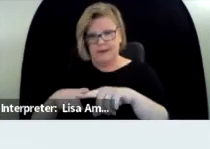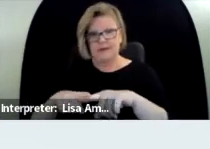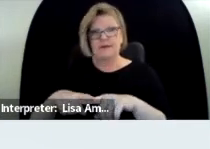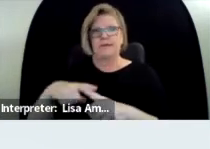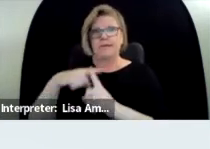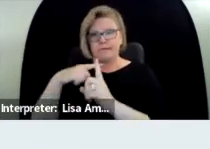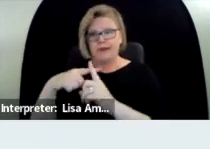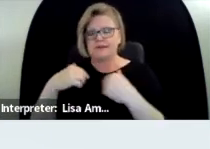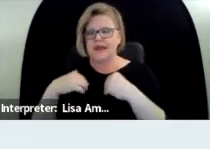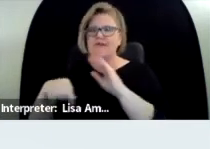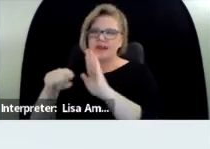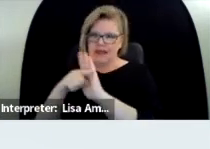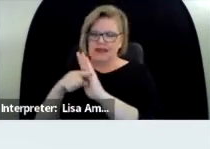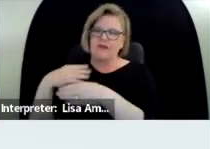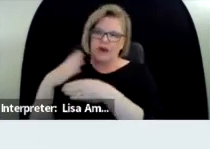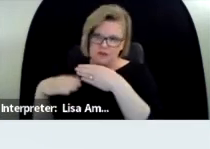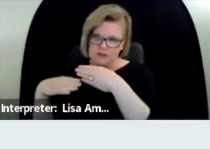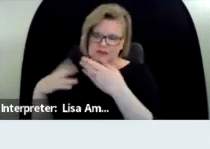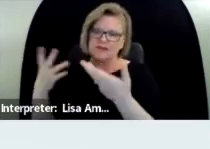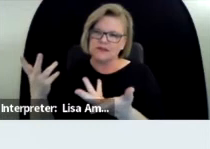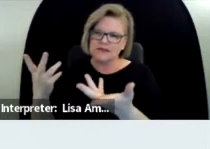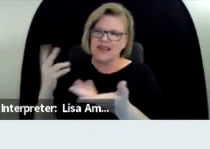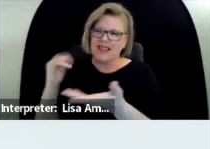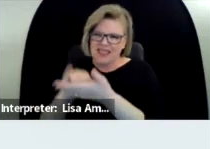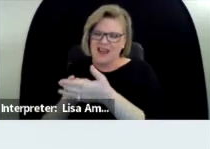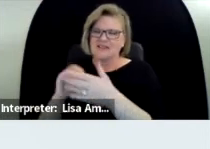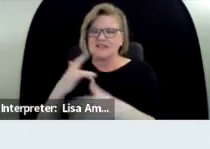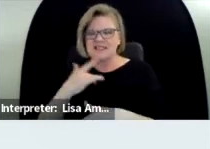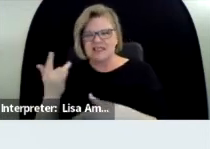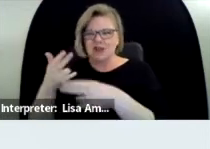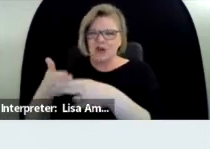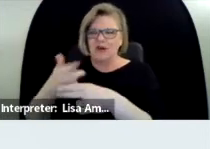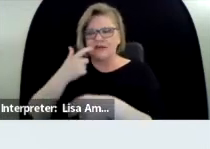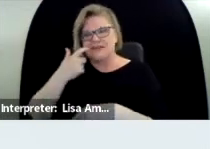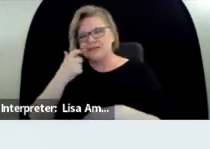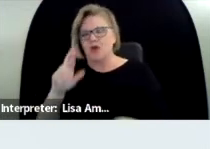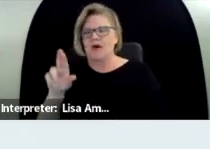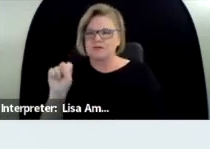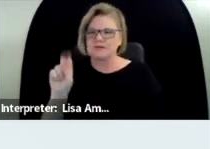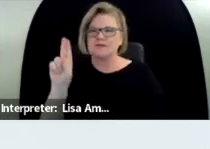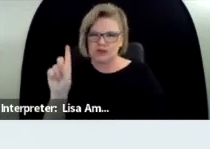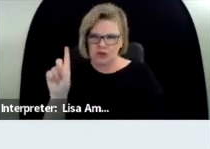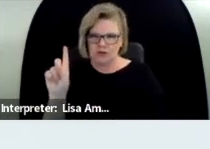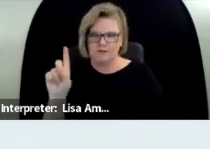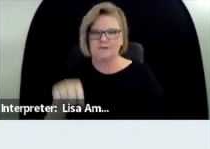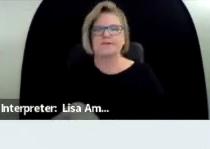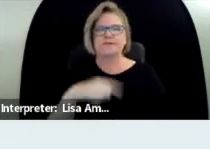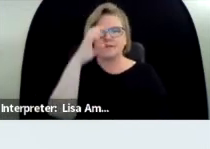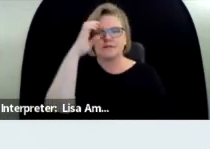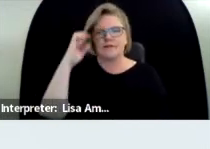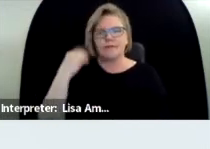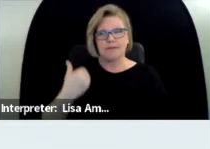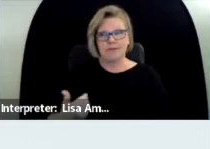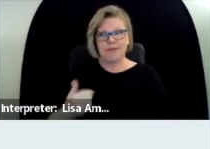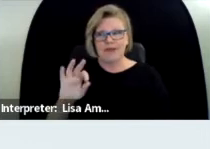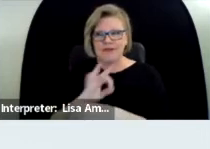some negative consequences, which is what we usually call addiction or a substance use disorder. So I function best if I